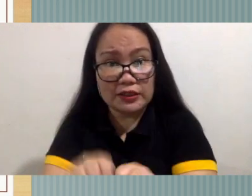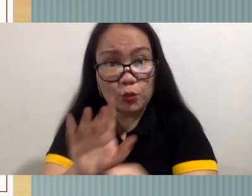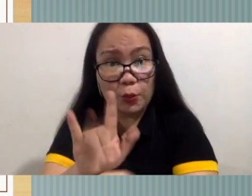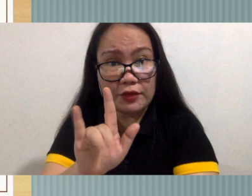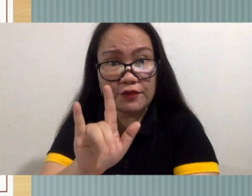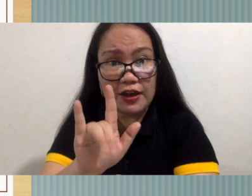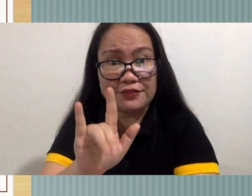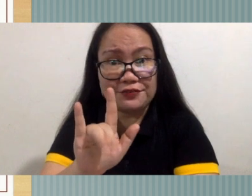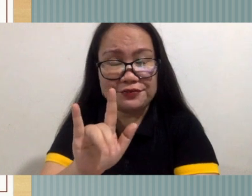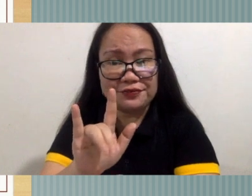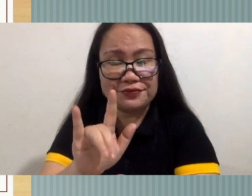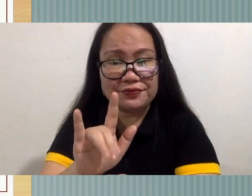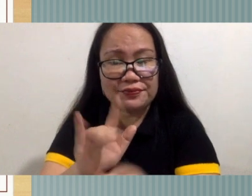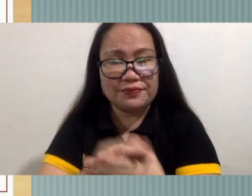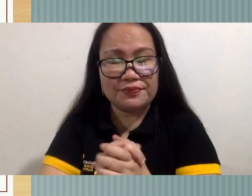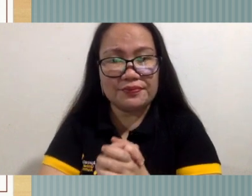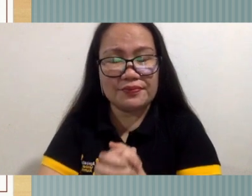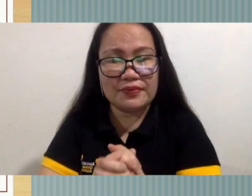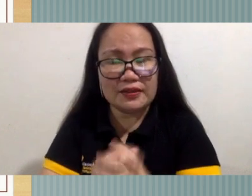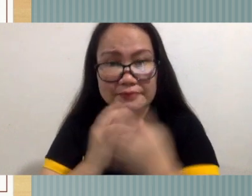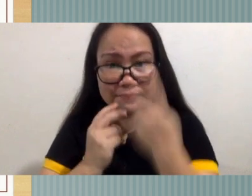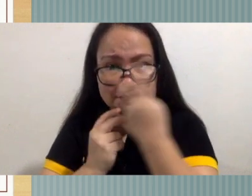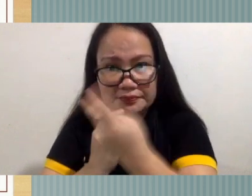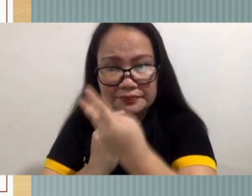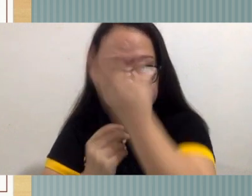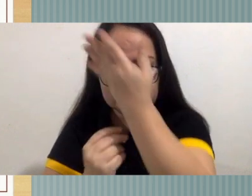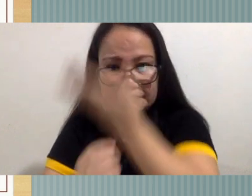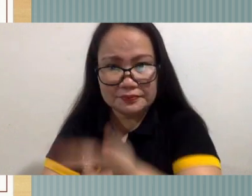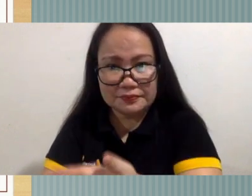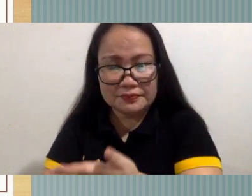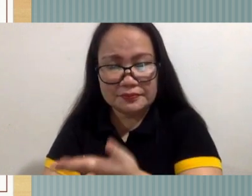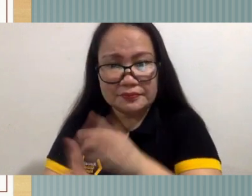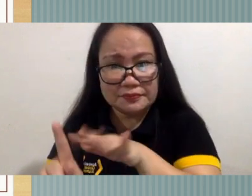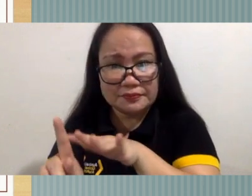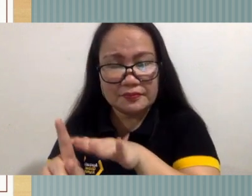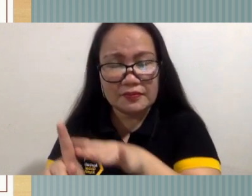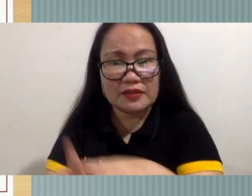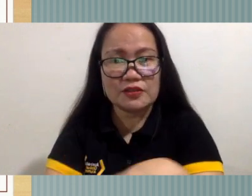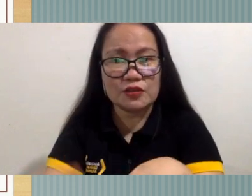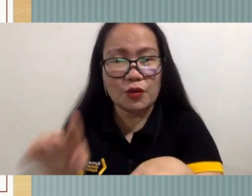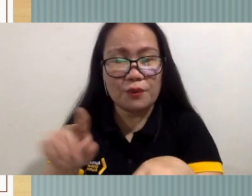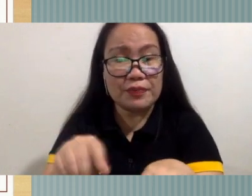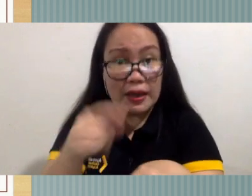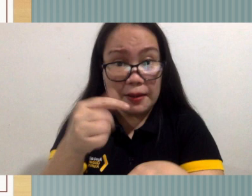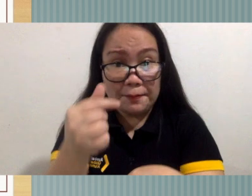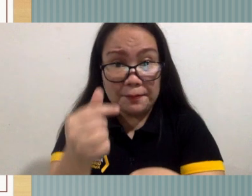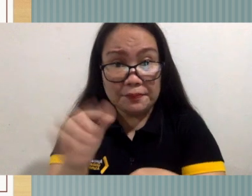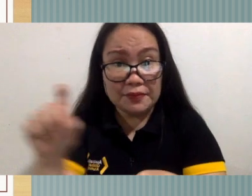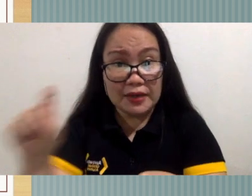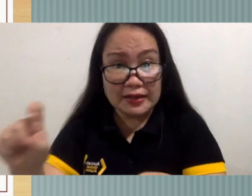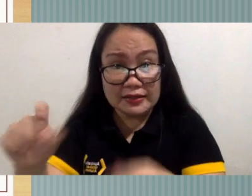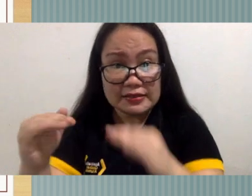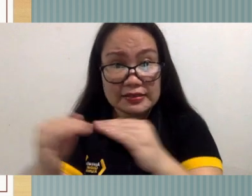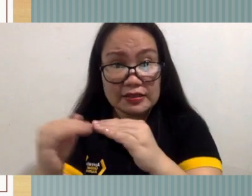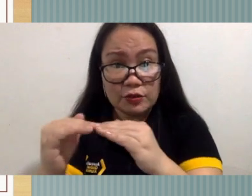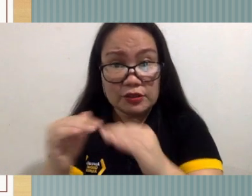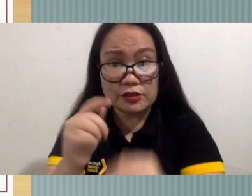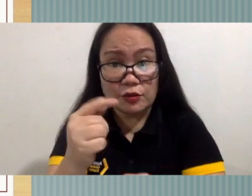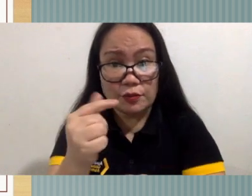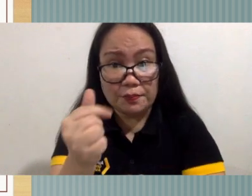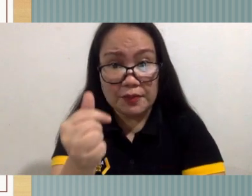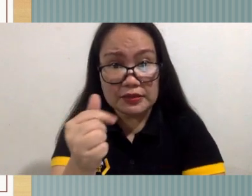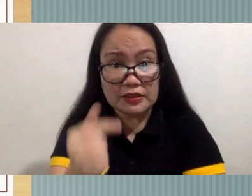root of the perfect square. So, yung kukunin lang natin na root ay yung number na perfect square. So, we will